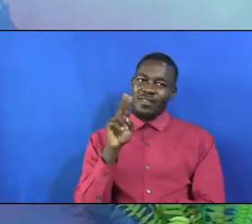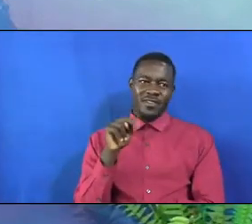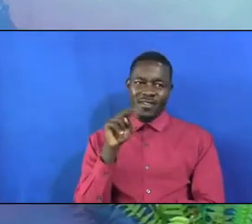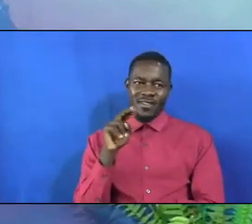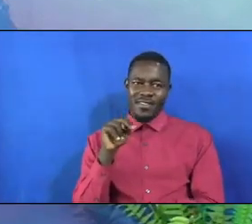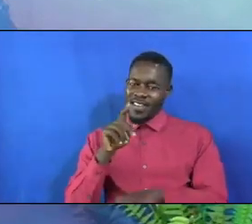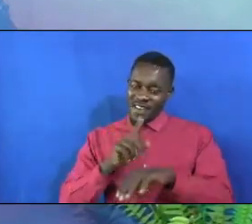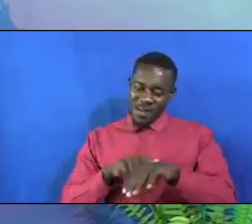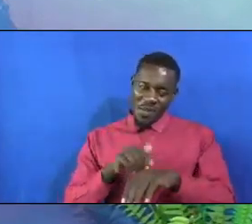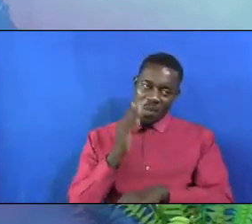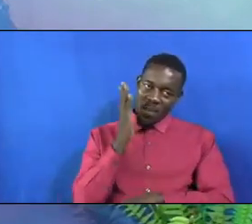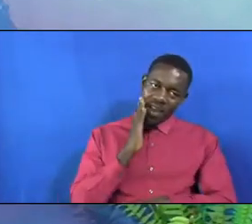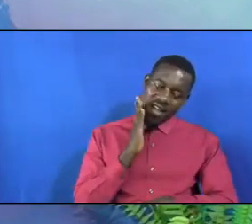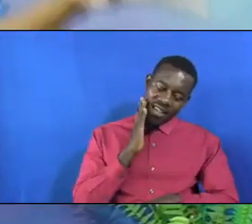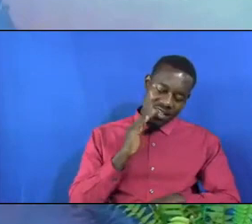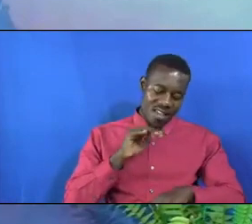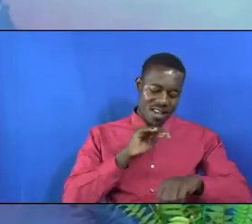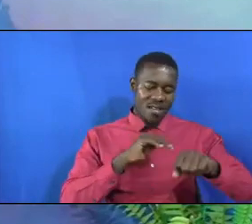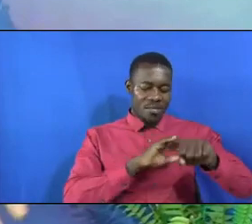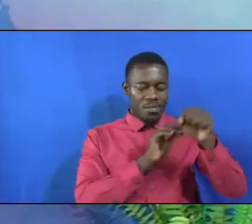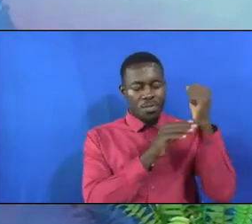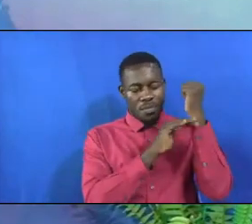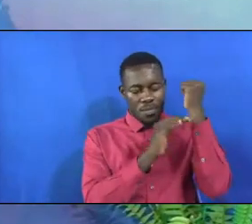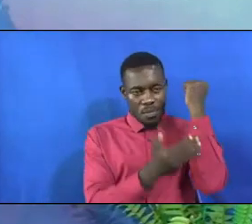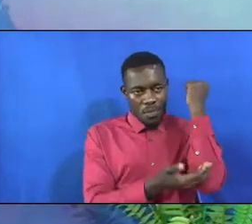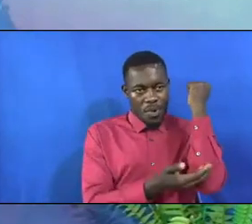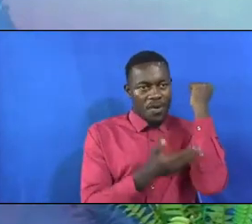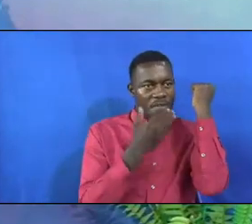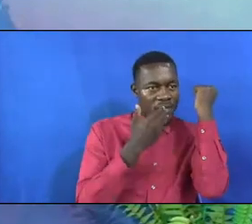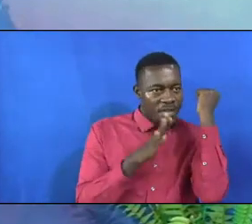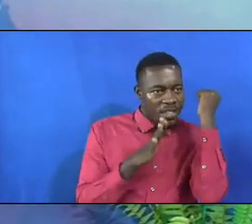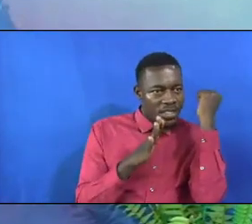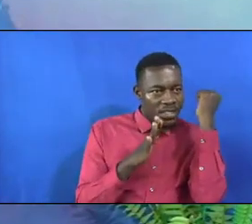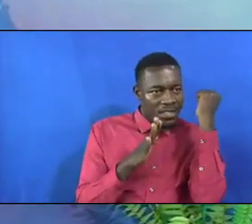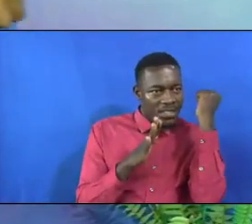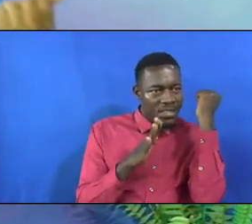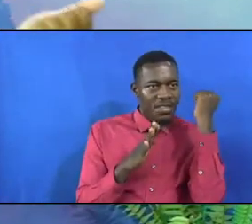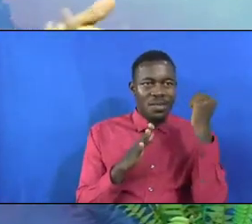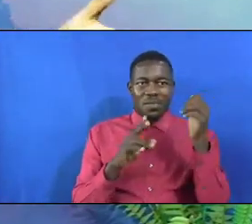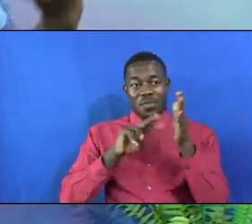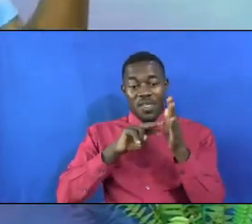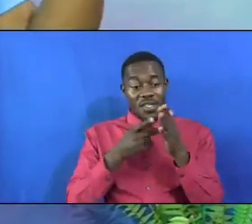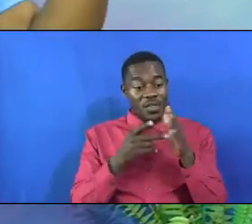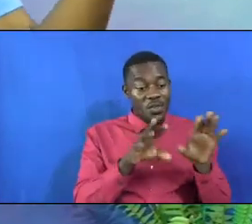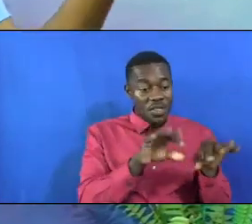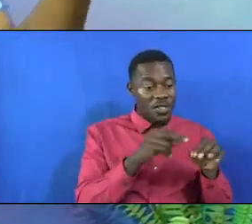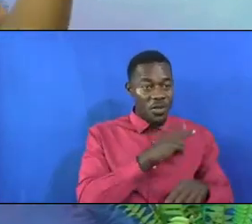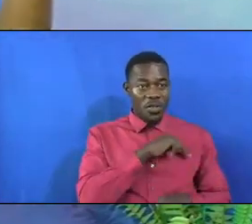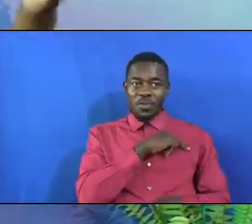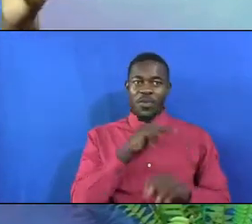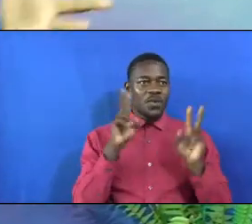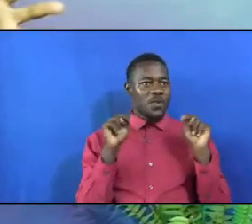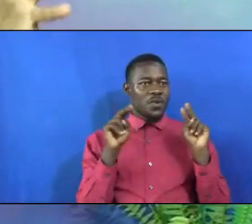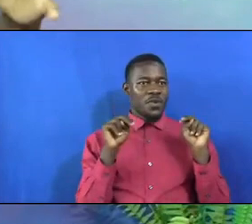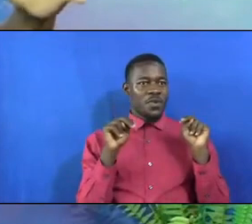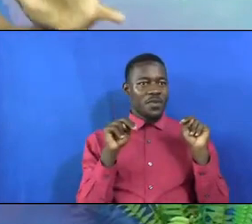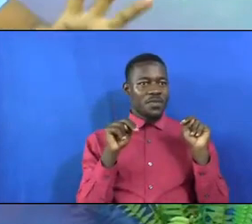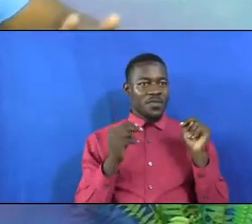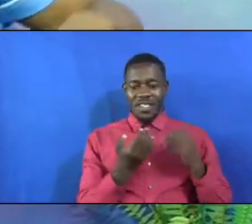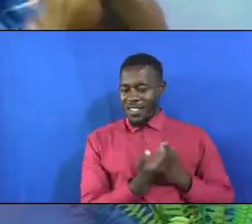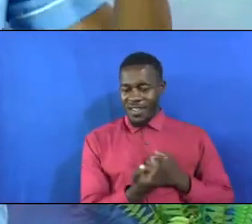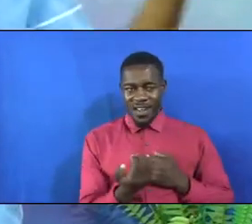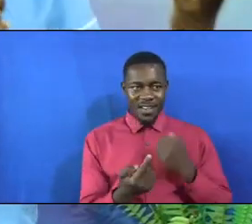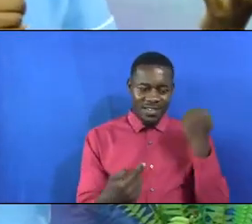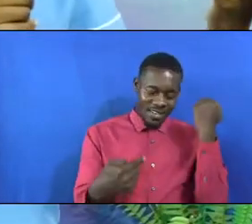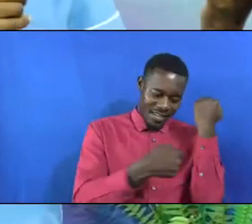no control over how and where we will be born. And so these children that were to be subjected to